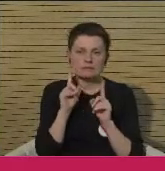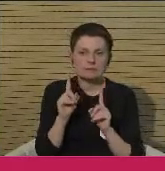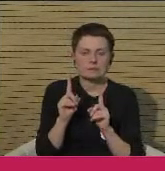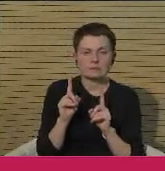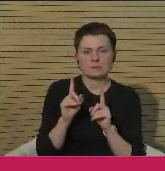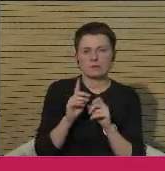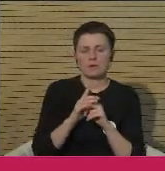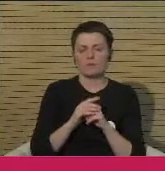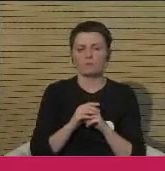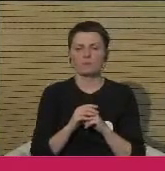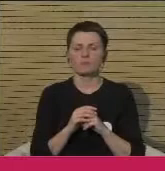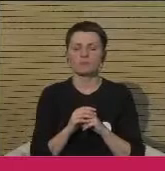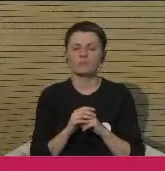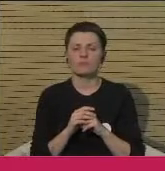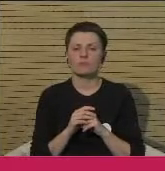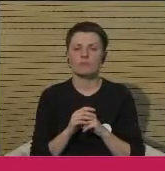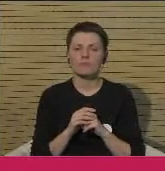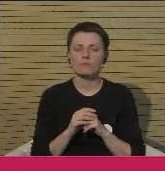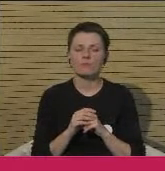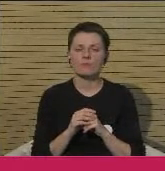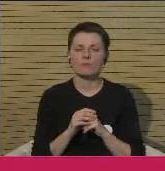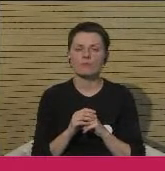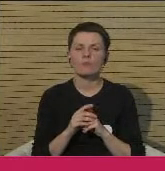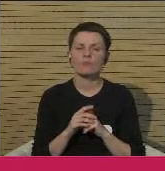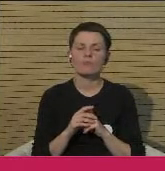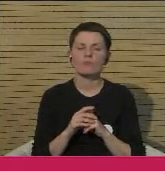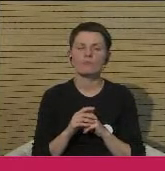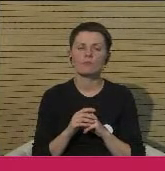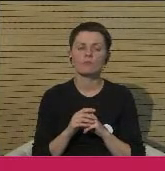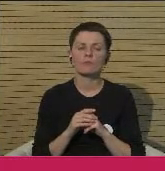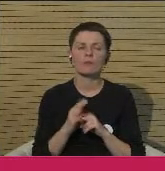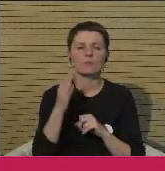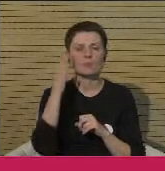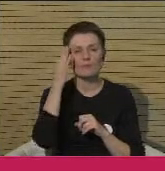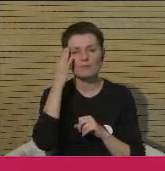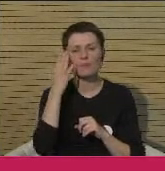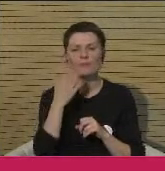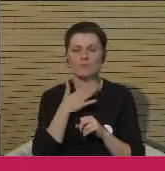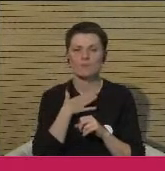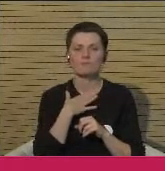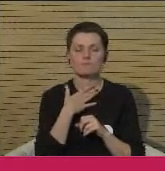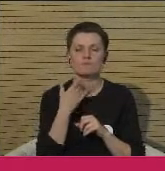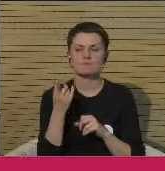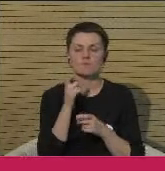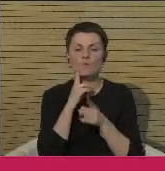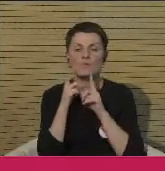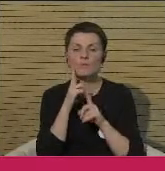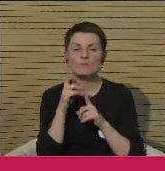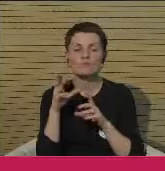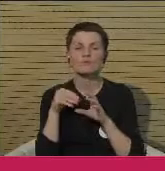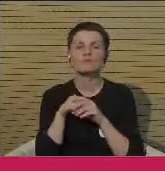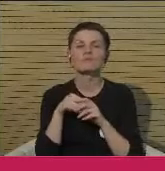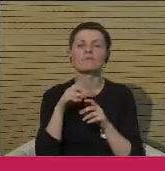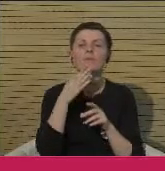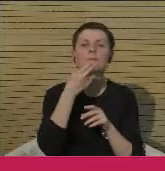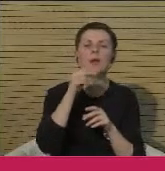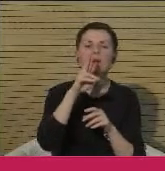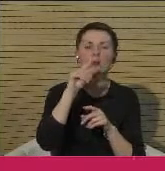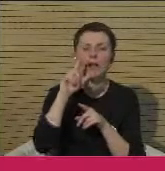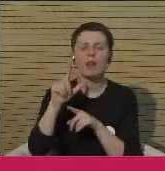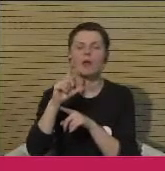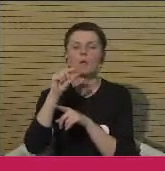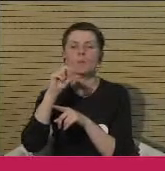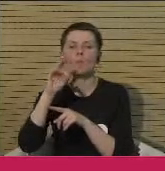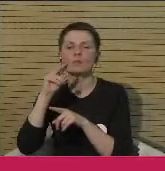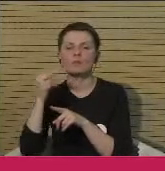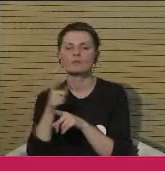seems to play safe and keep a distance with final decisions.